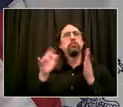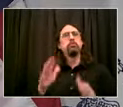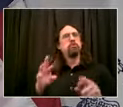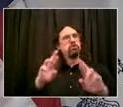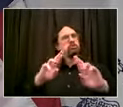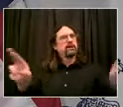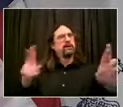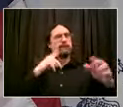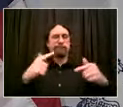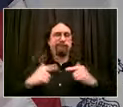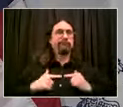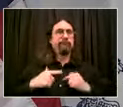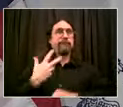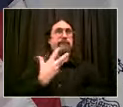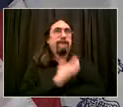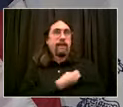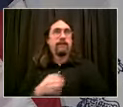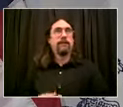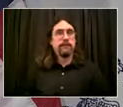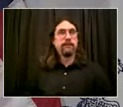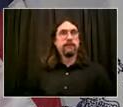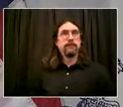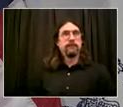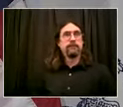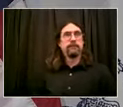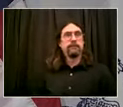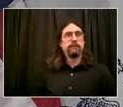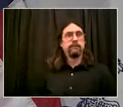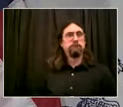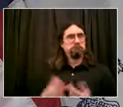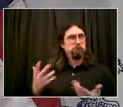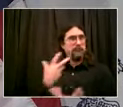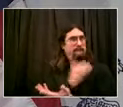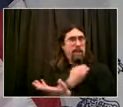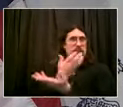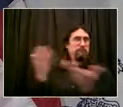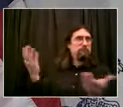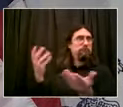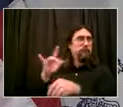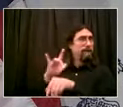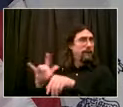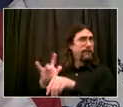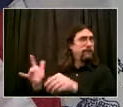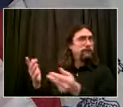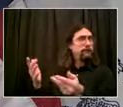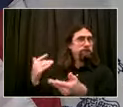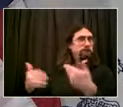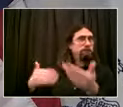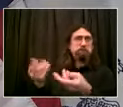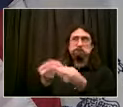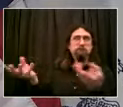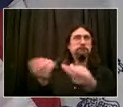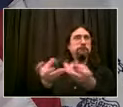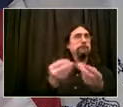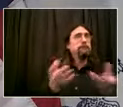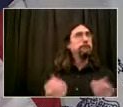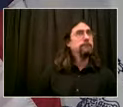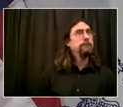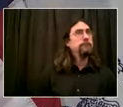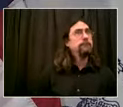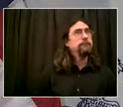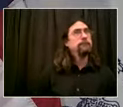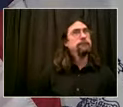Beyond that, those who wanted to see evidence that it would be safe, wanted to see if other people had a good experience, are getting that evidence every single